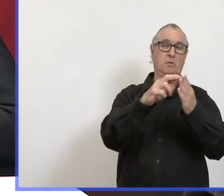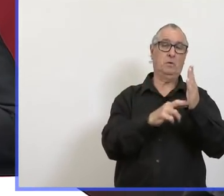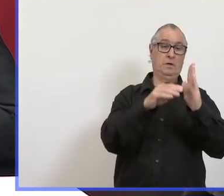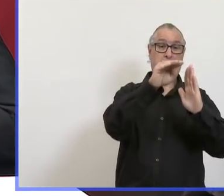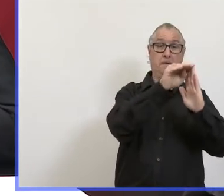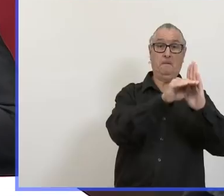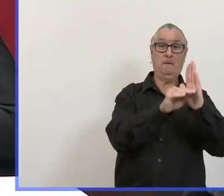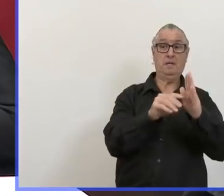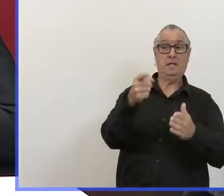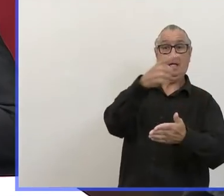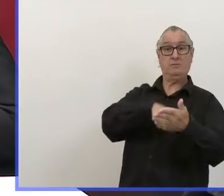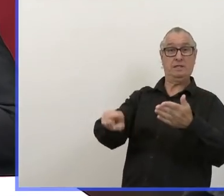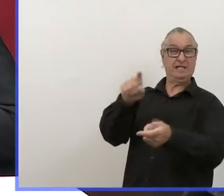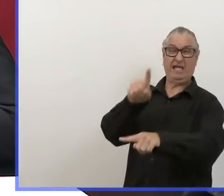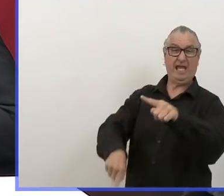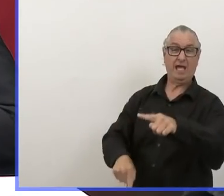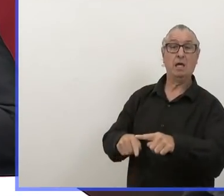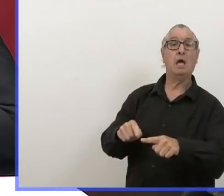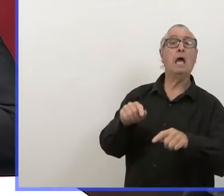now? Because